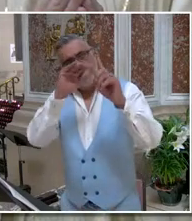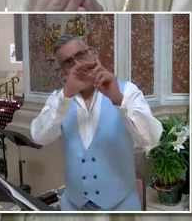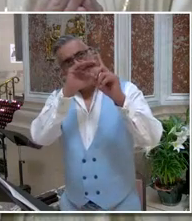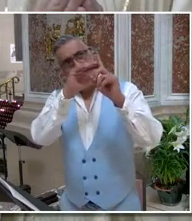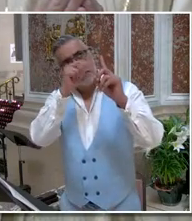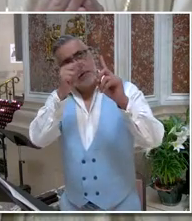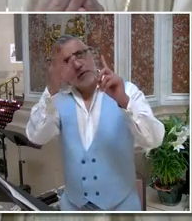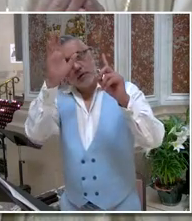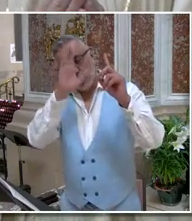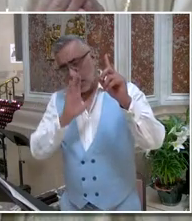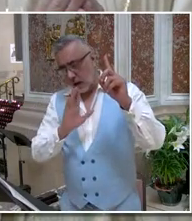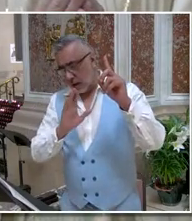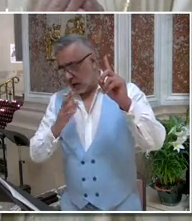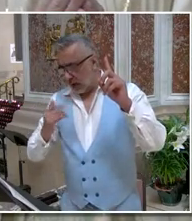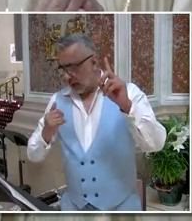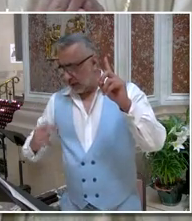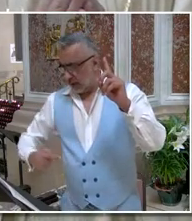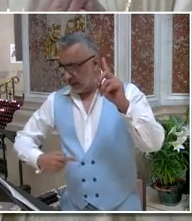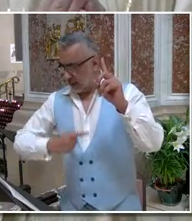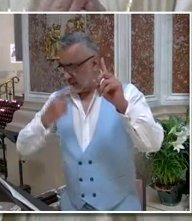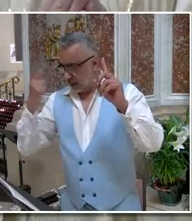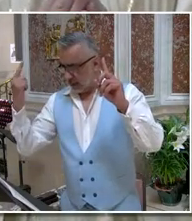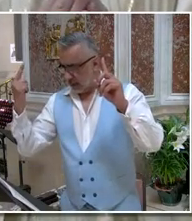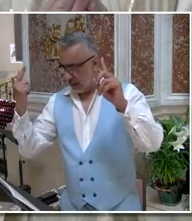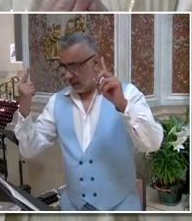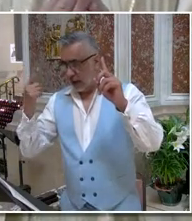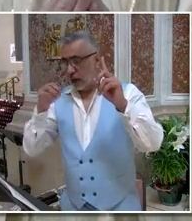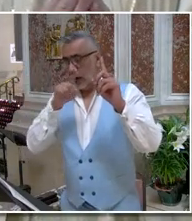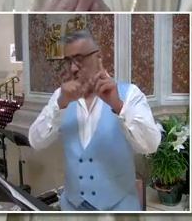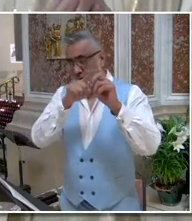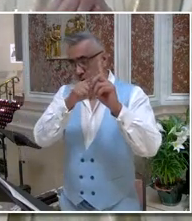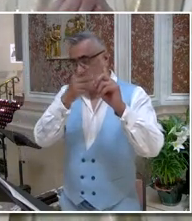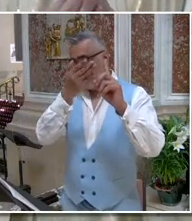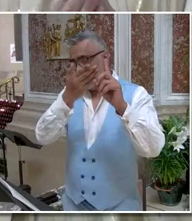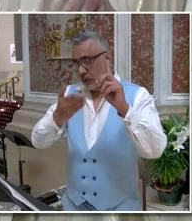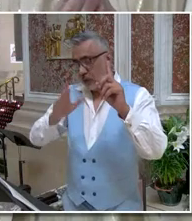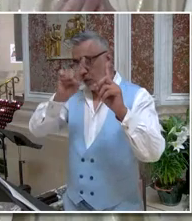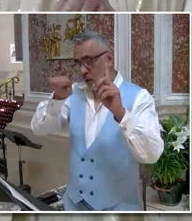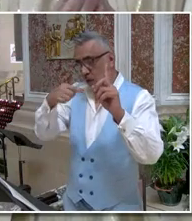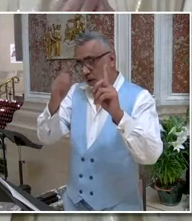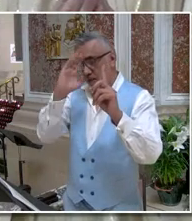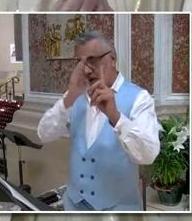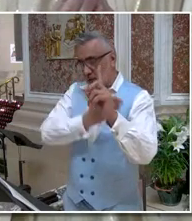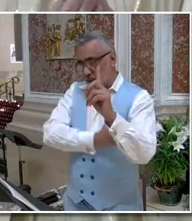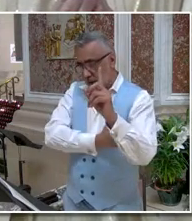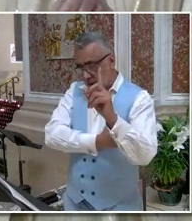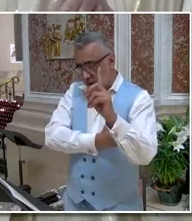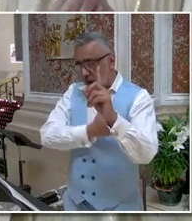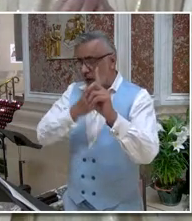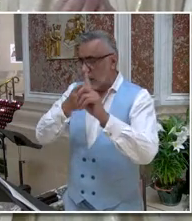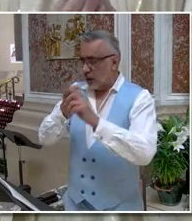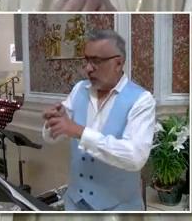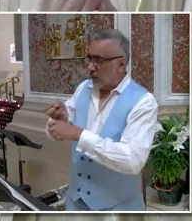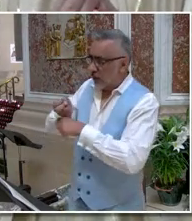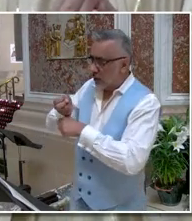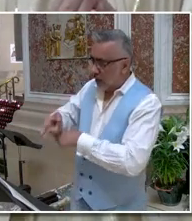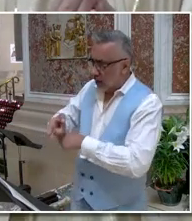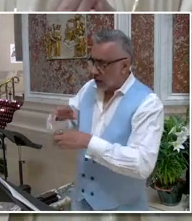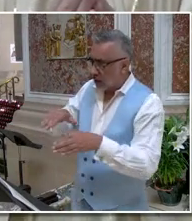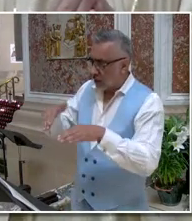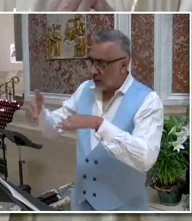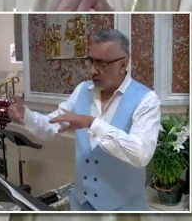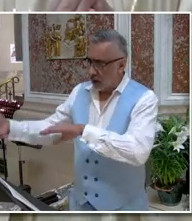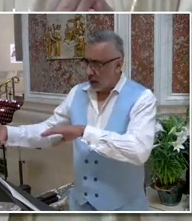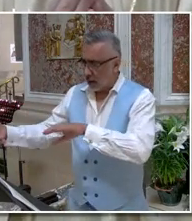God, who on this day, through your only begotten Son, have conquered death and unlocked for